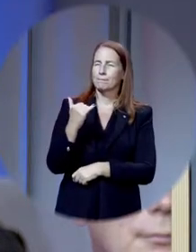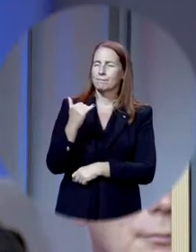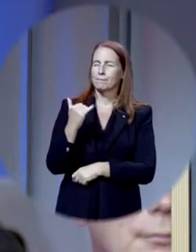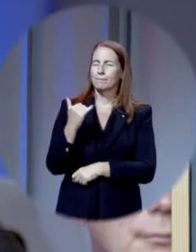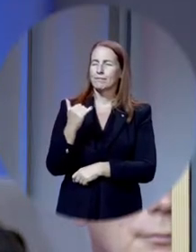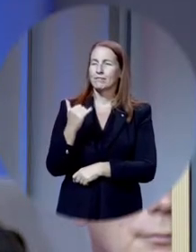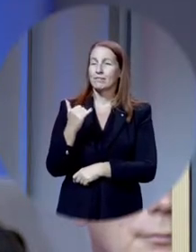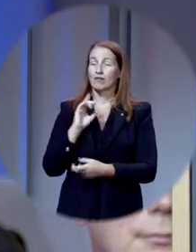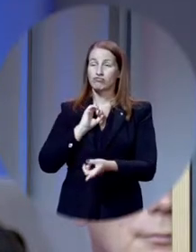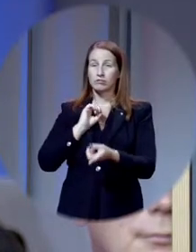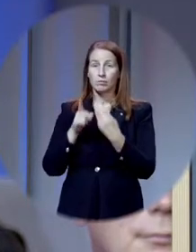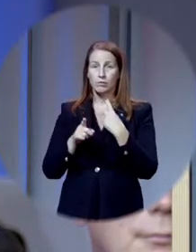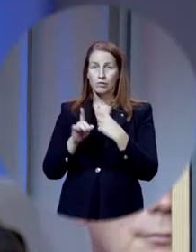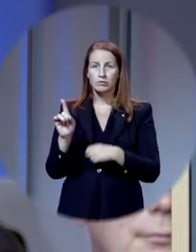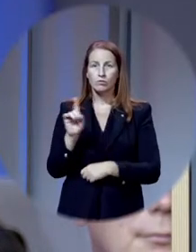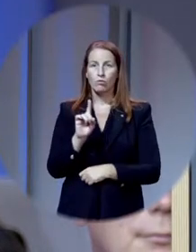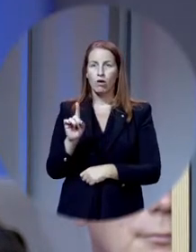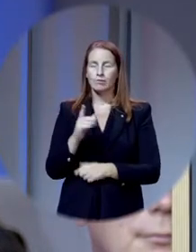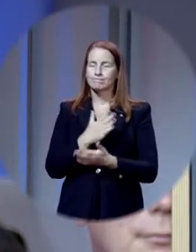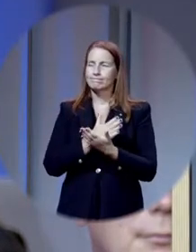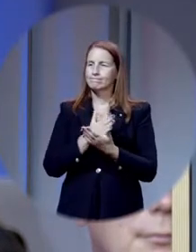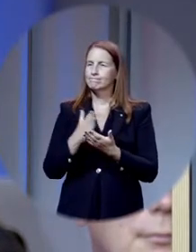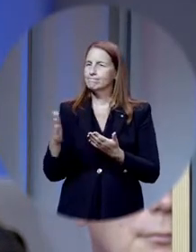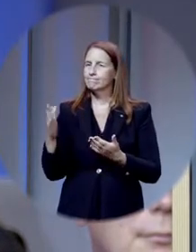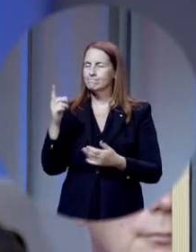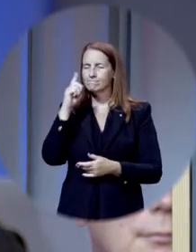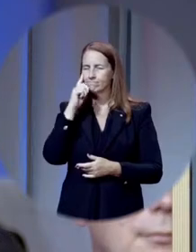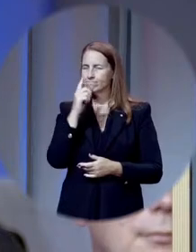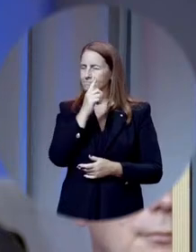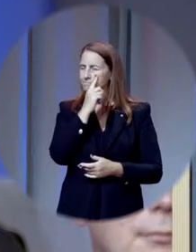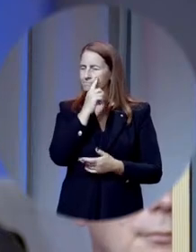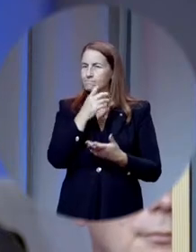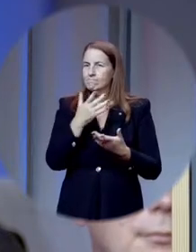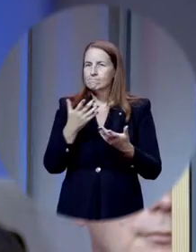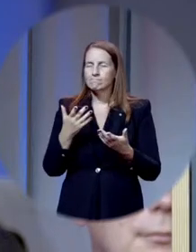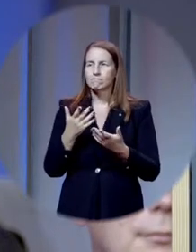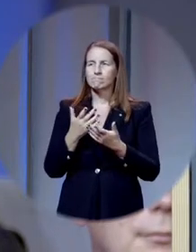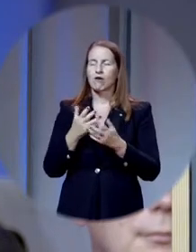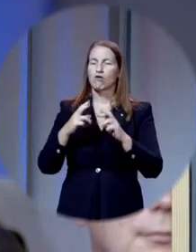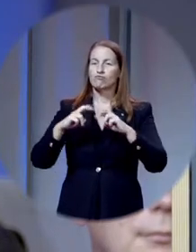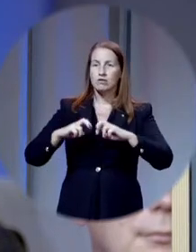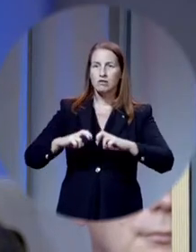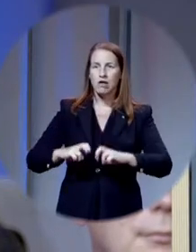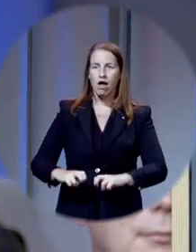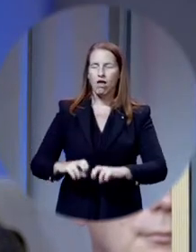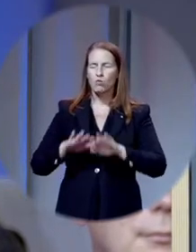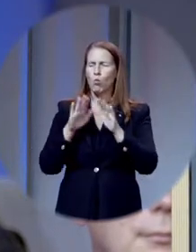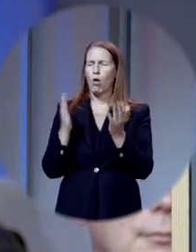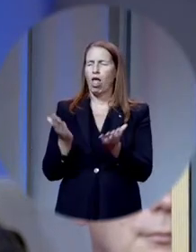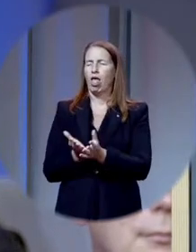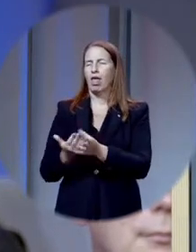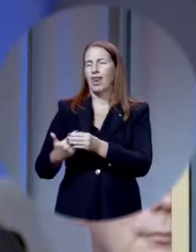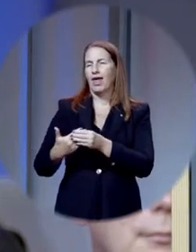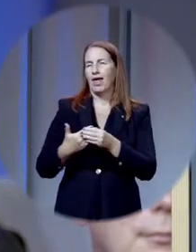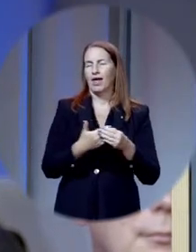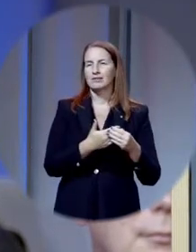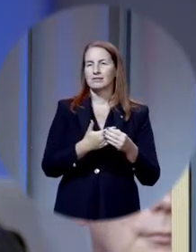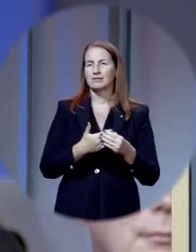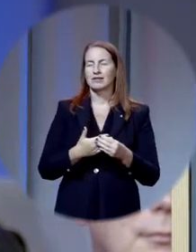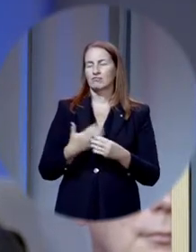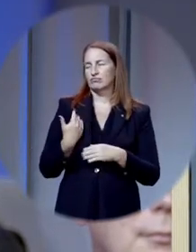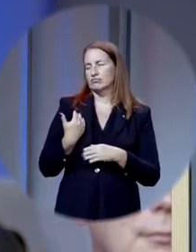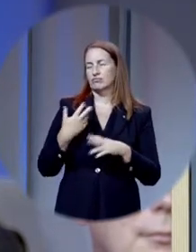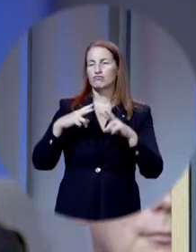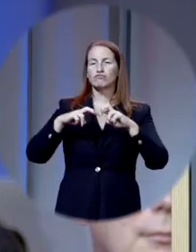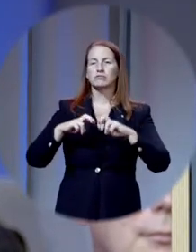Our response is clear. Just look at our world-leading research. The recent Research Excellence